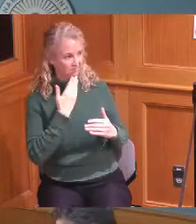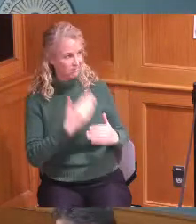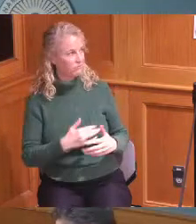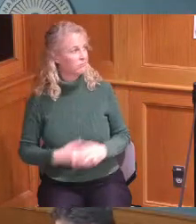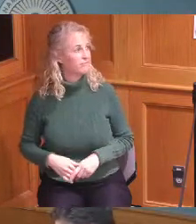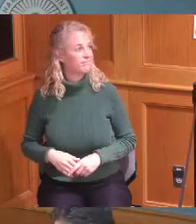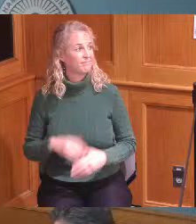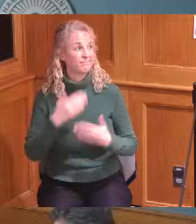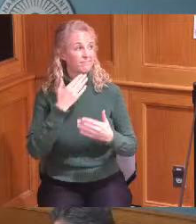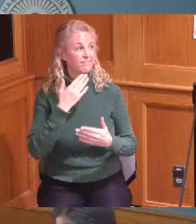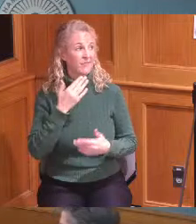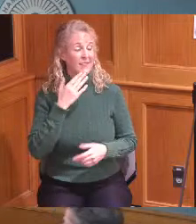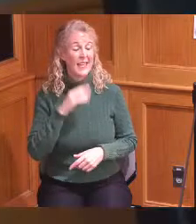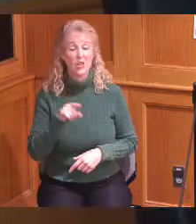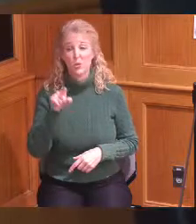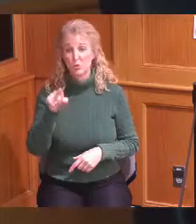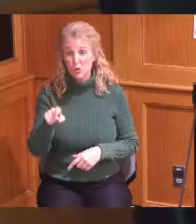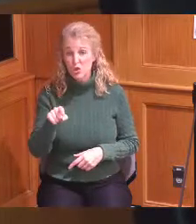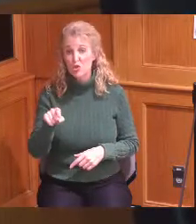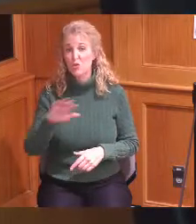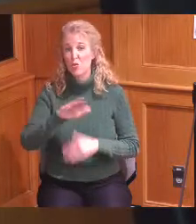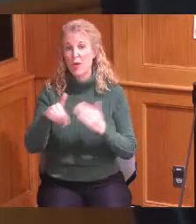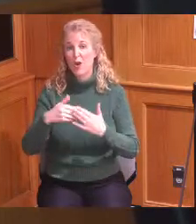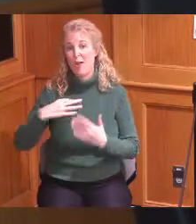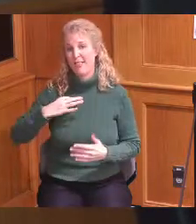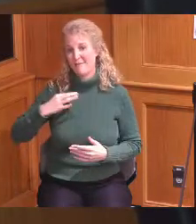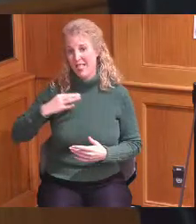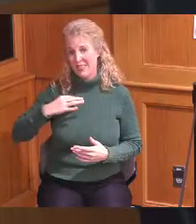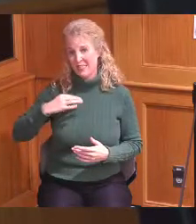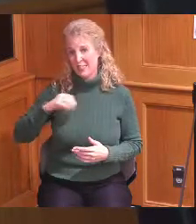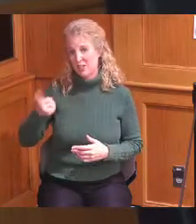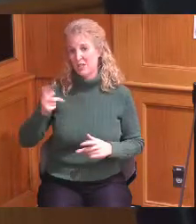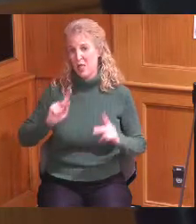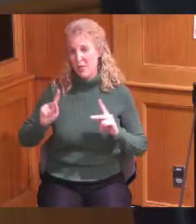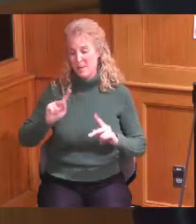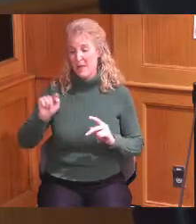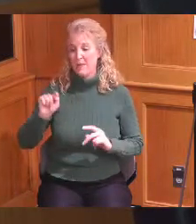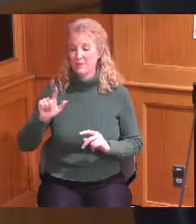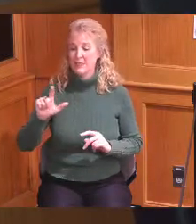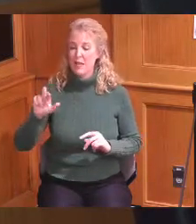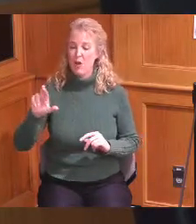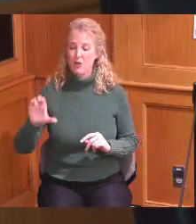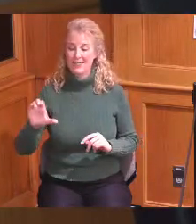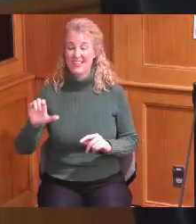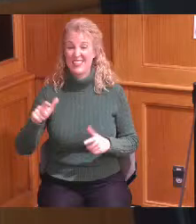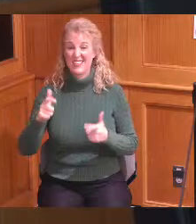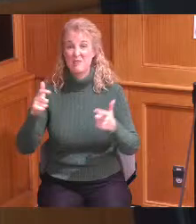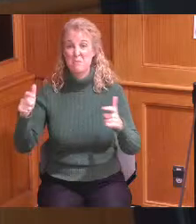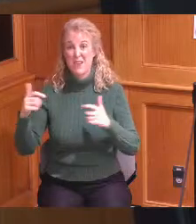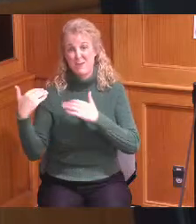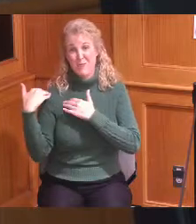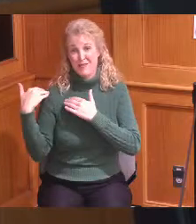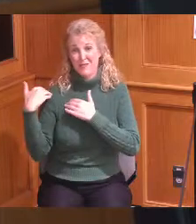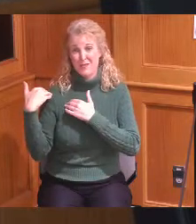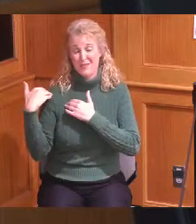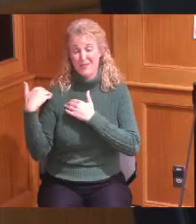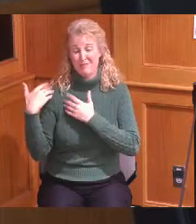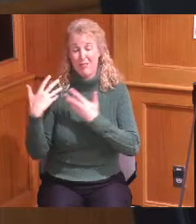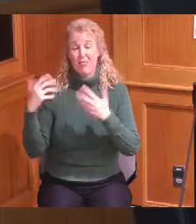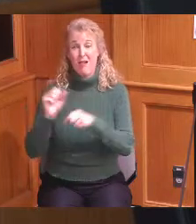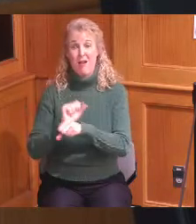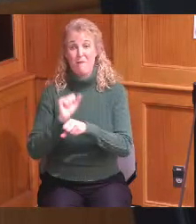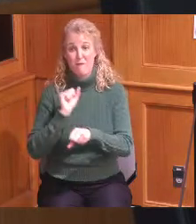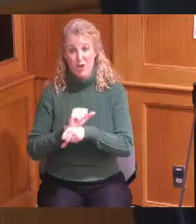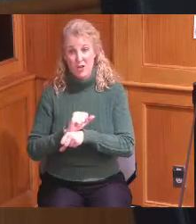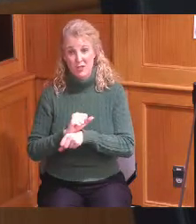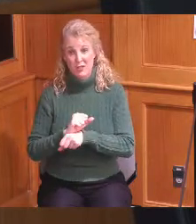And thank you to you and the volunteer service of all the other members of the TLRC. It's a big lift. And it's a lot of work, so thank you